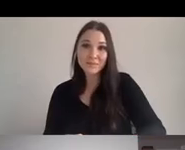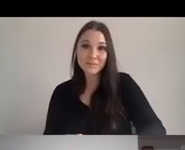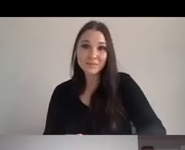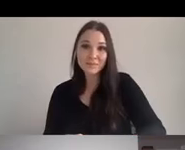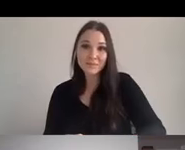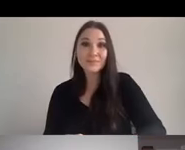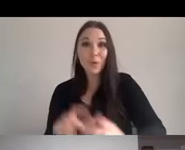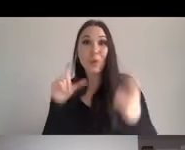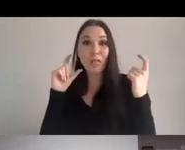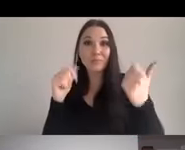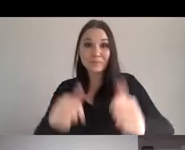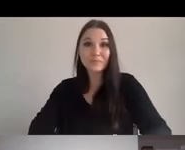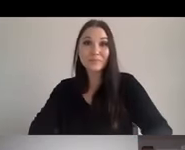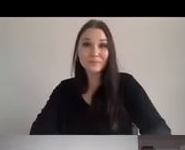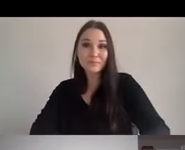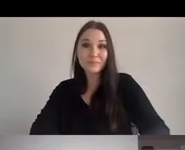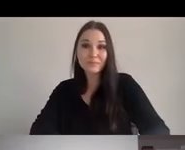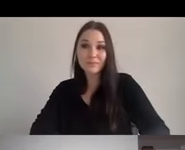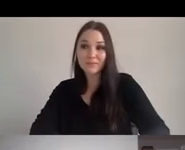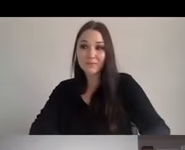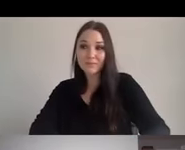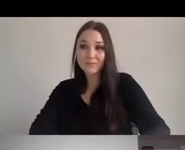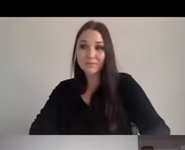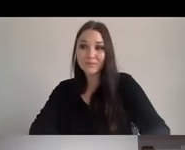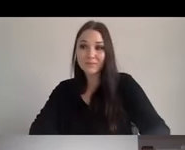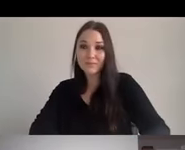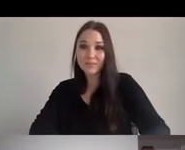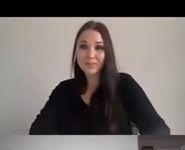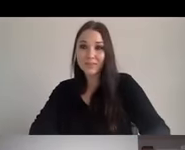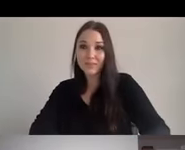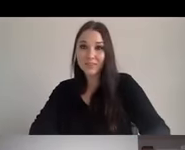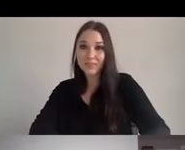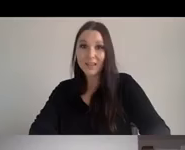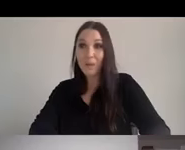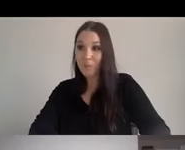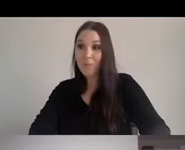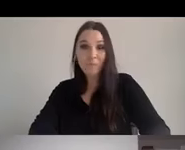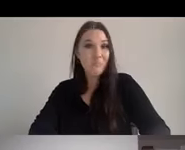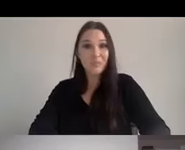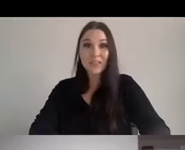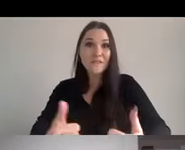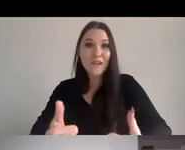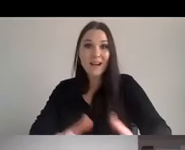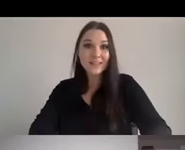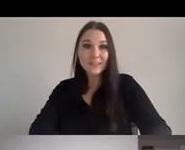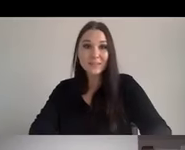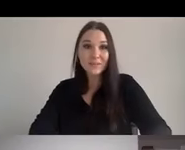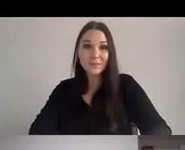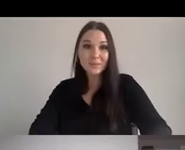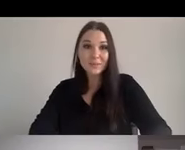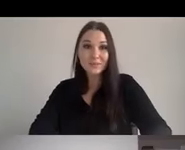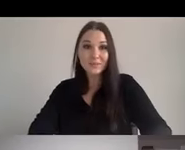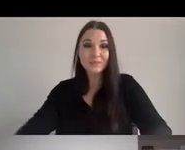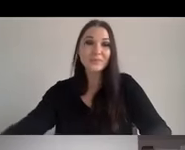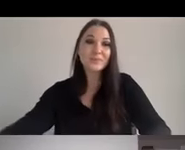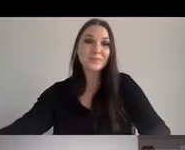Cool. I think he's watching. Yeah. No, that's absolutely fine. So Adam, look, if you wanna jump